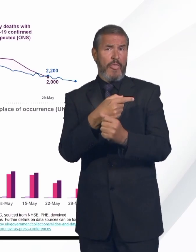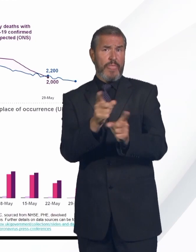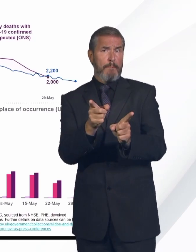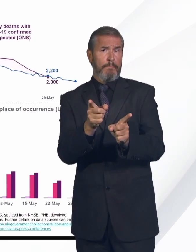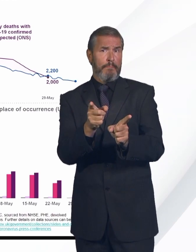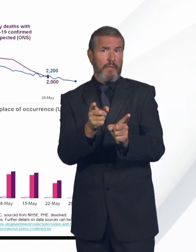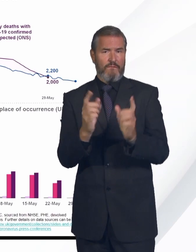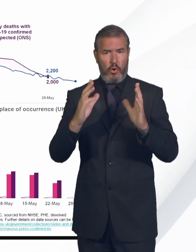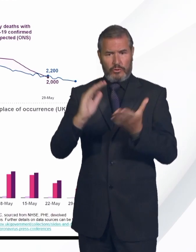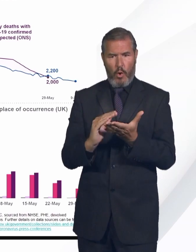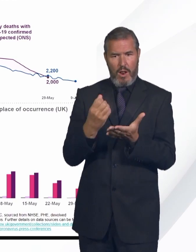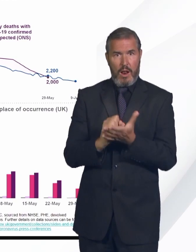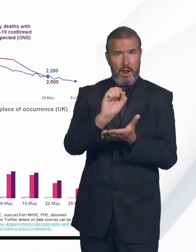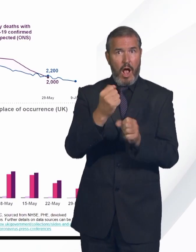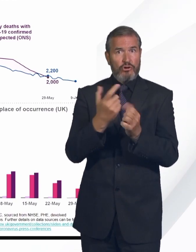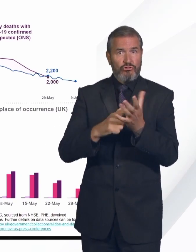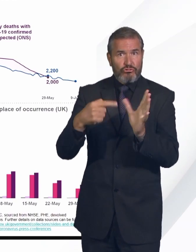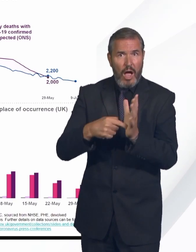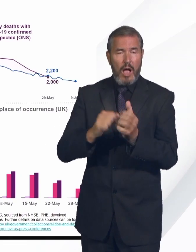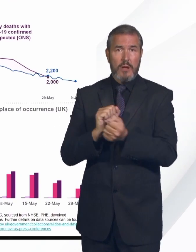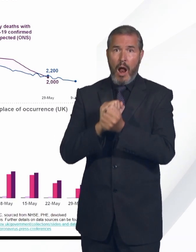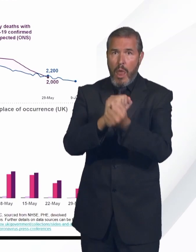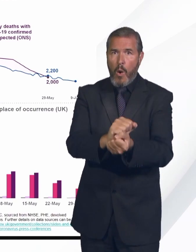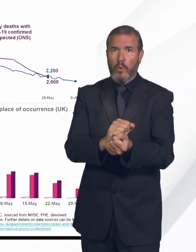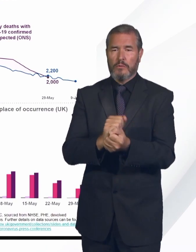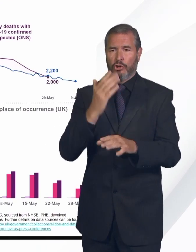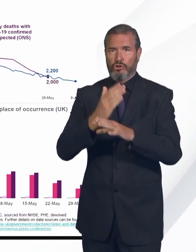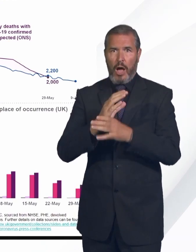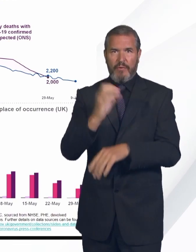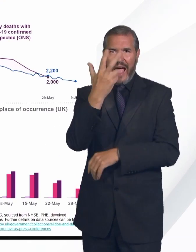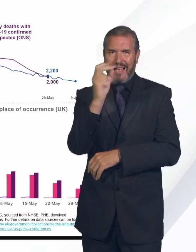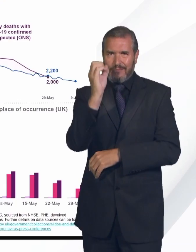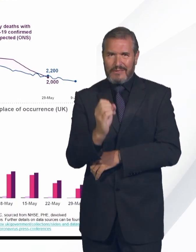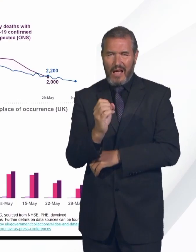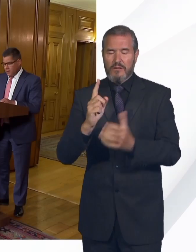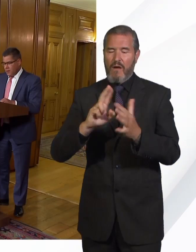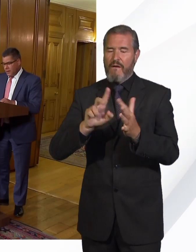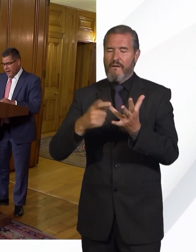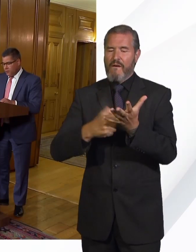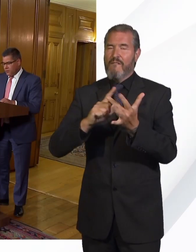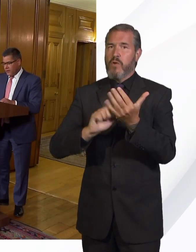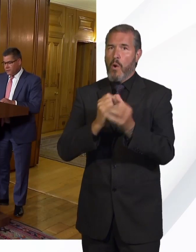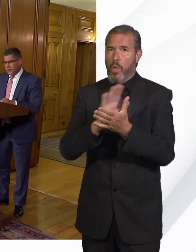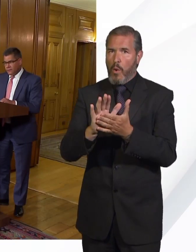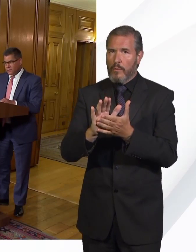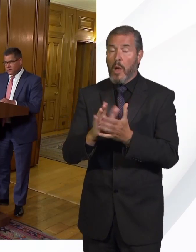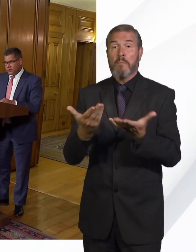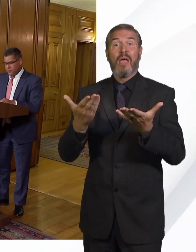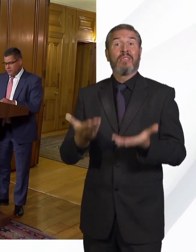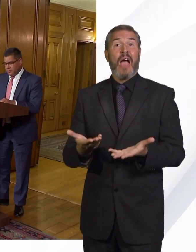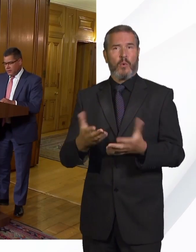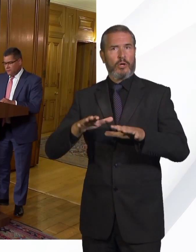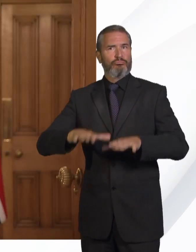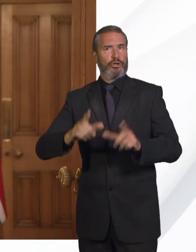including small business grants, loans, the job retention scheme, and the self-employed scheme. Now, thanks to the efforts of the